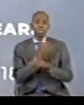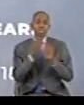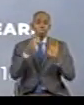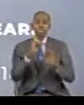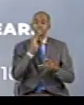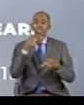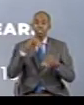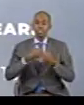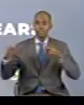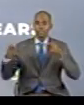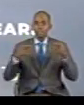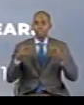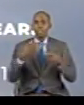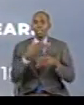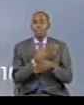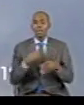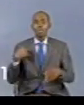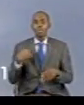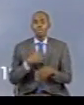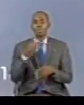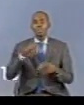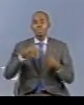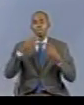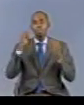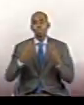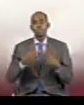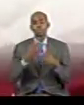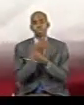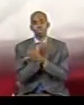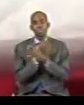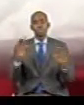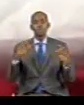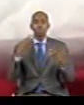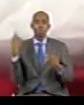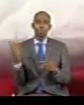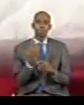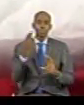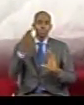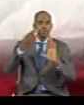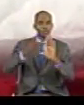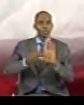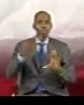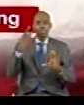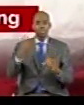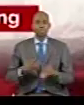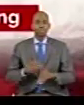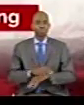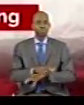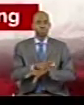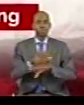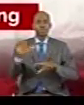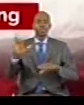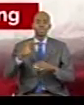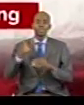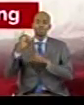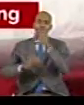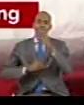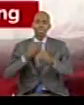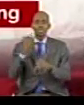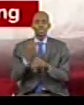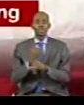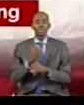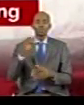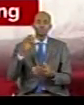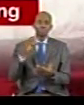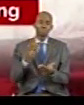the power to redeem and to save all of us. Join inspirational international evangelist Pastor William